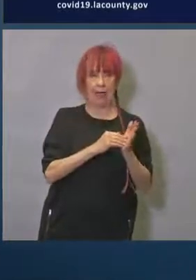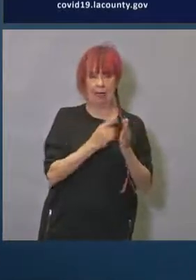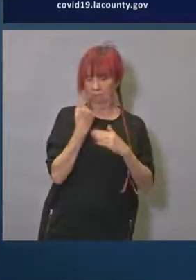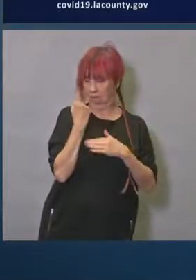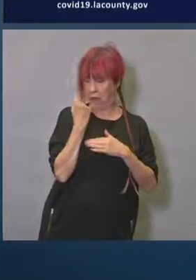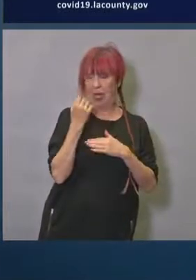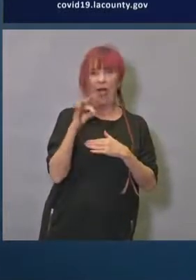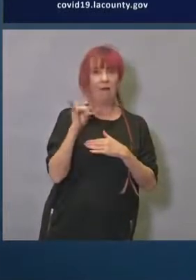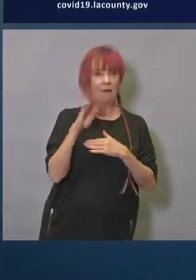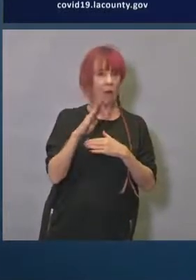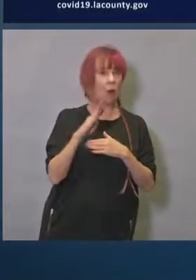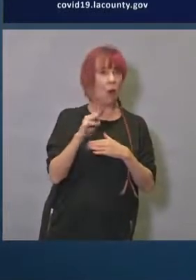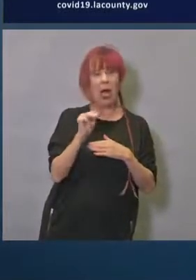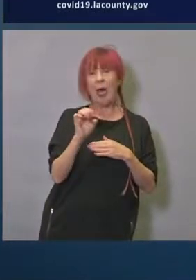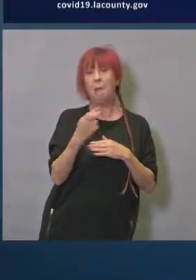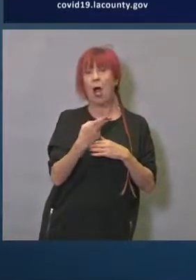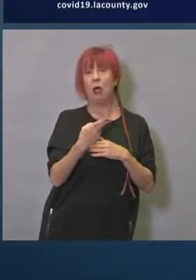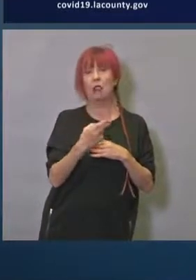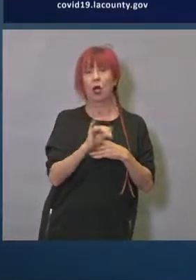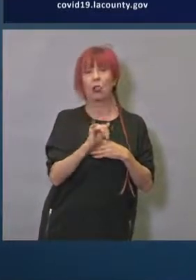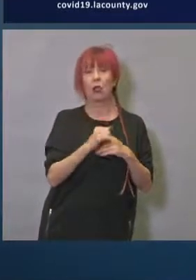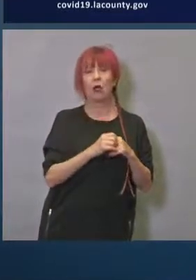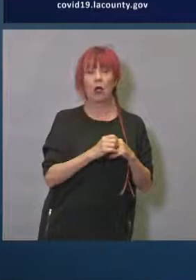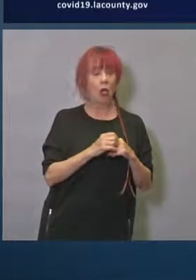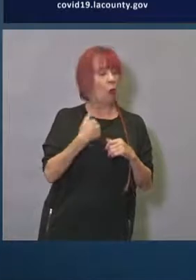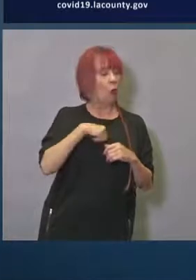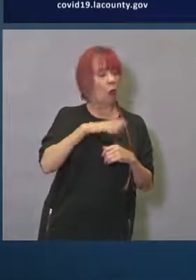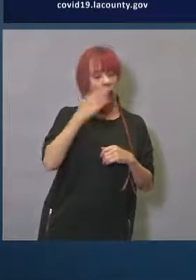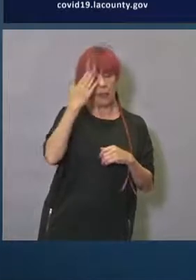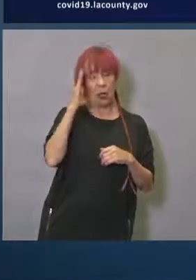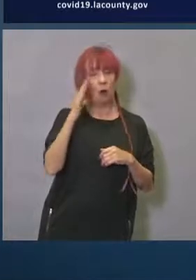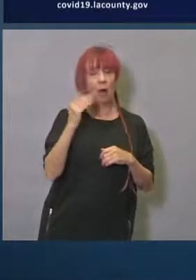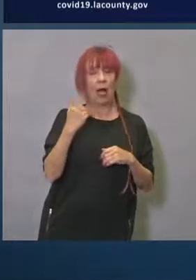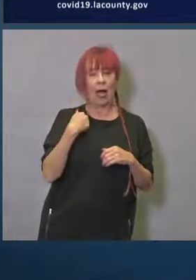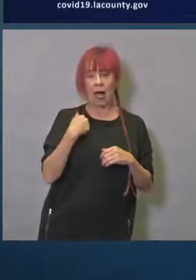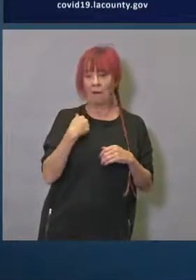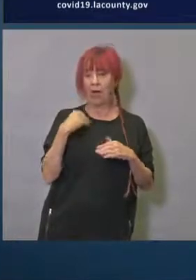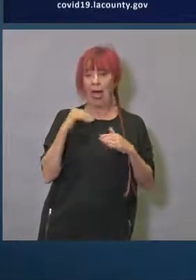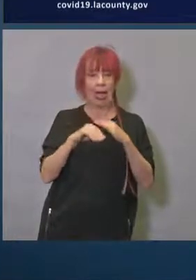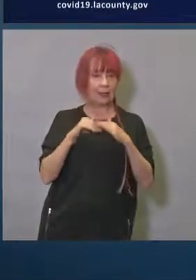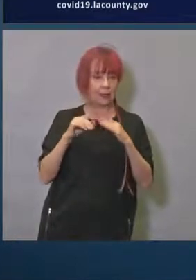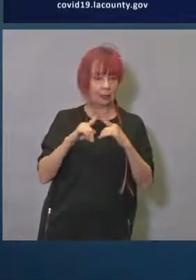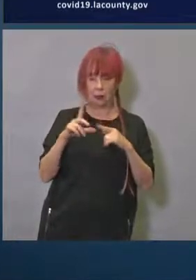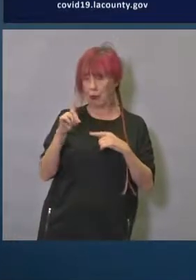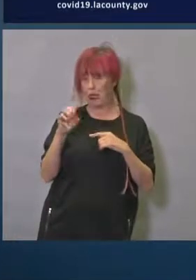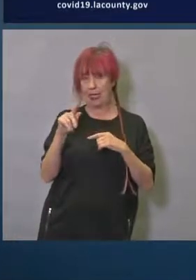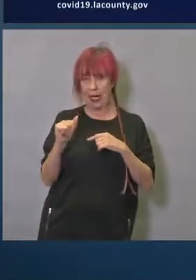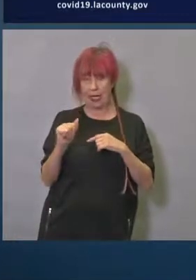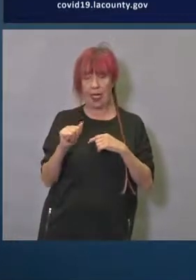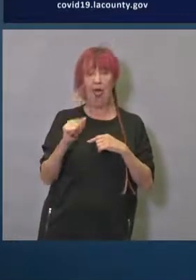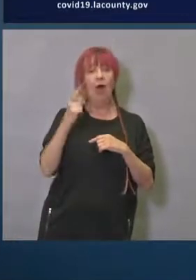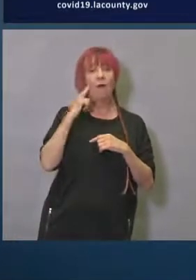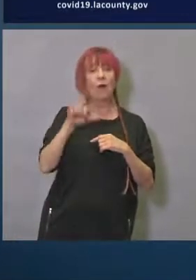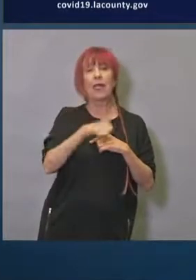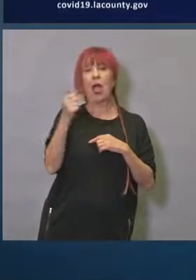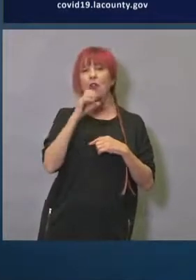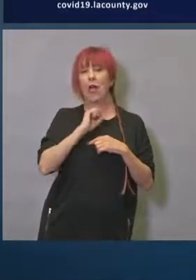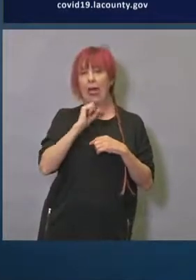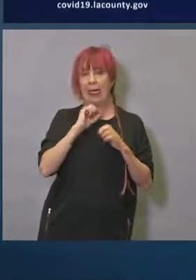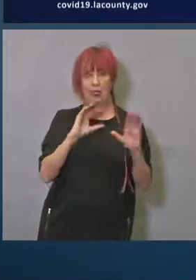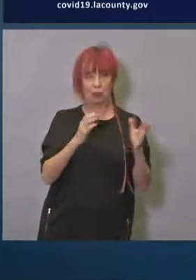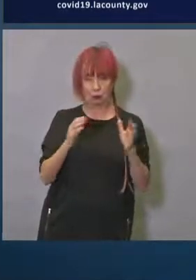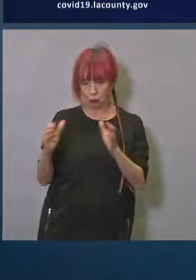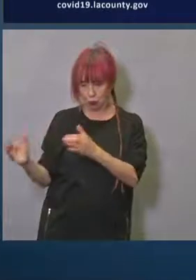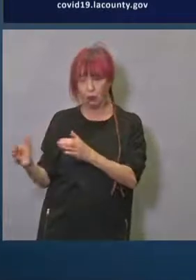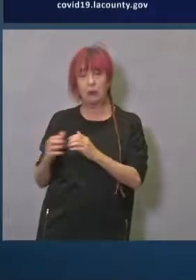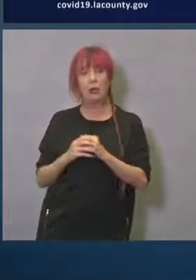February and throughout March. We don't have access specifically to the data and the age range on the other hospitals. I'll let Dr. Ferrer